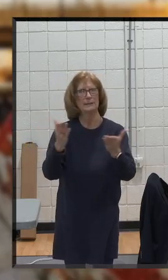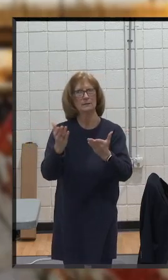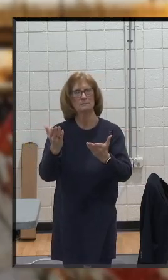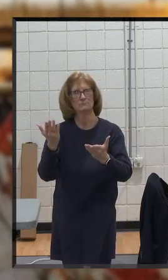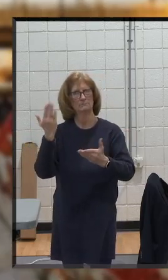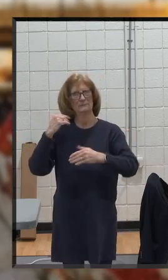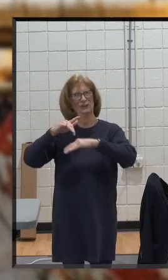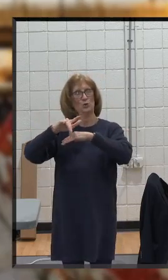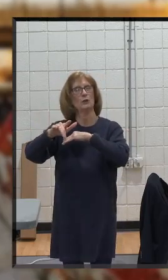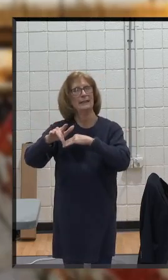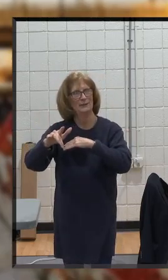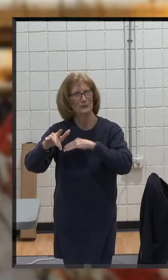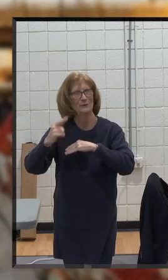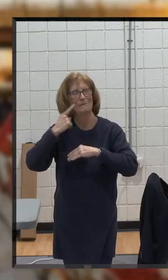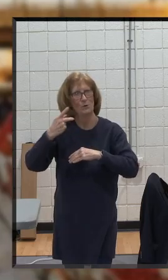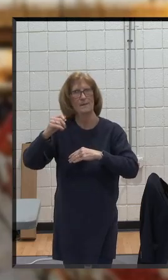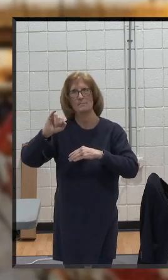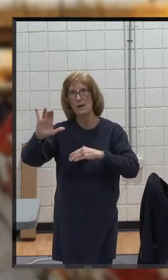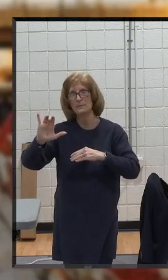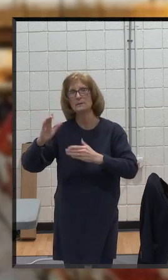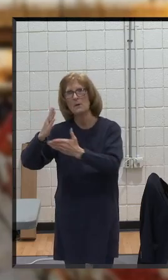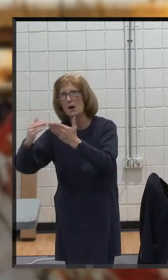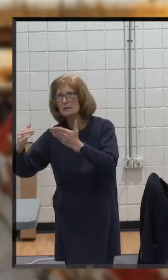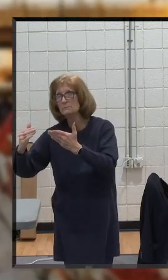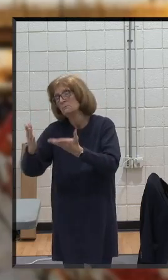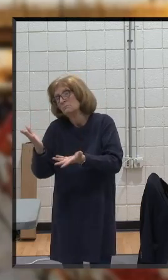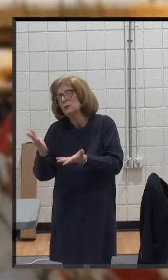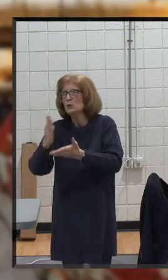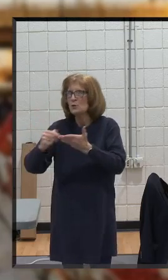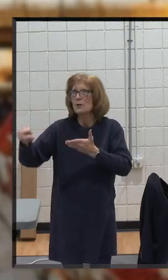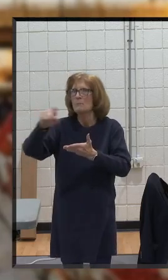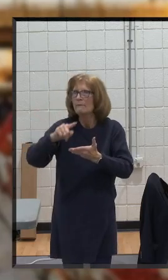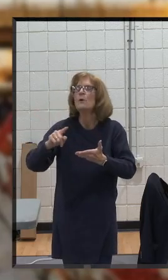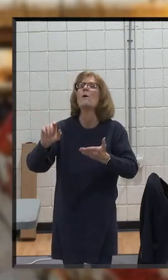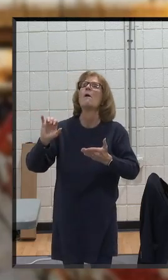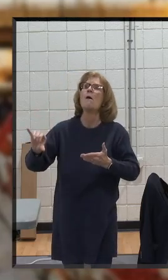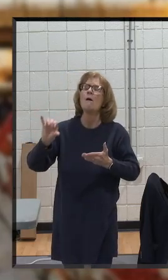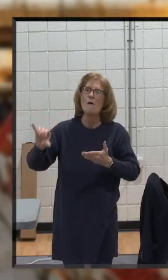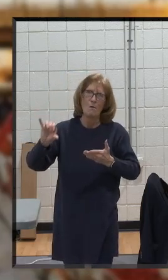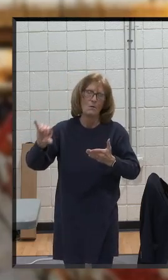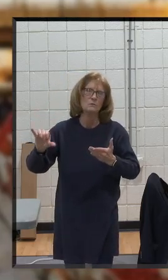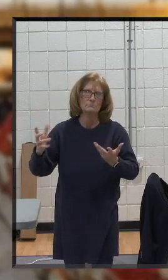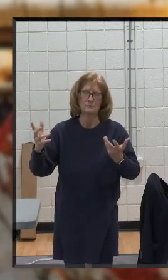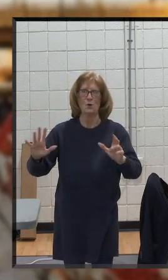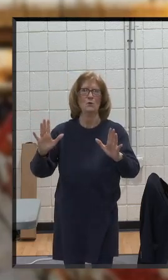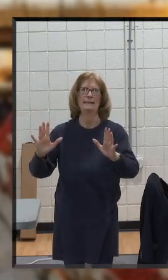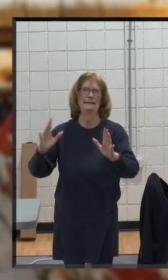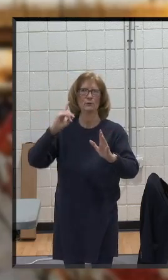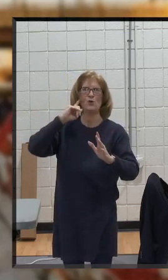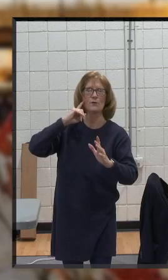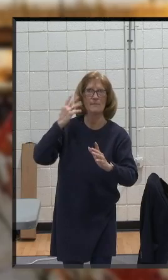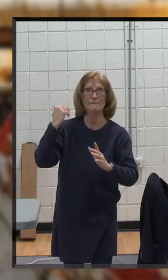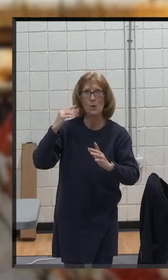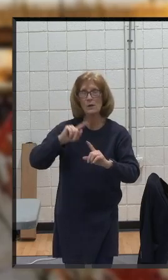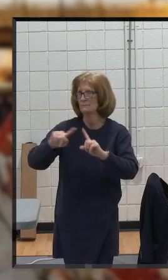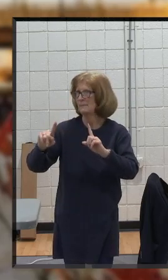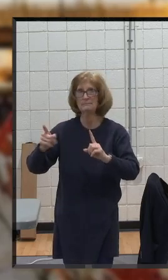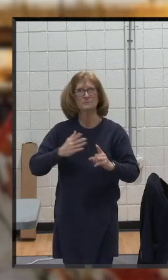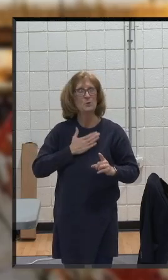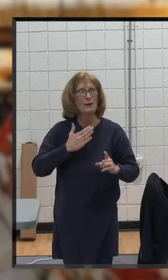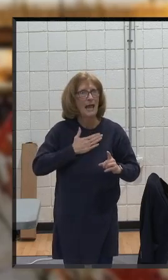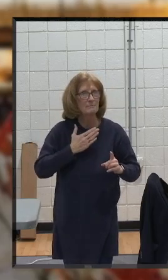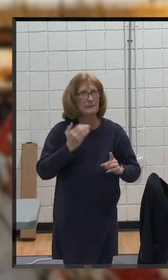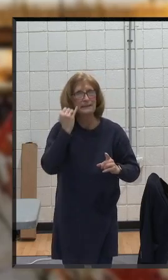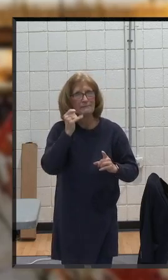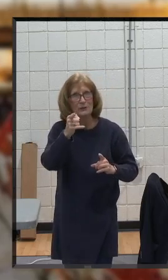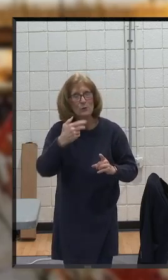the public officials portion of the meeting, so this presentation will look very familiar, but we're happy to